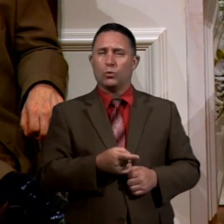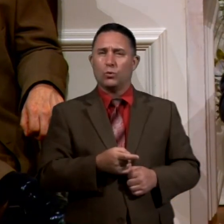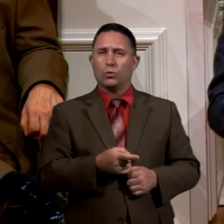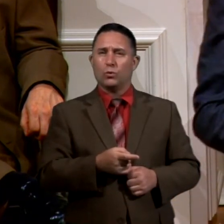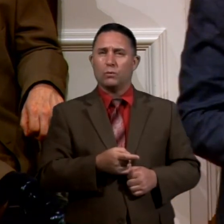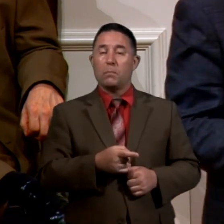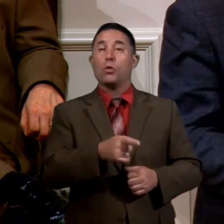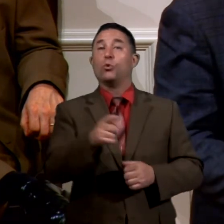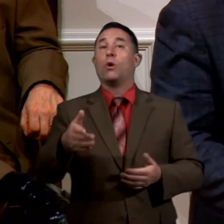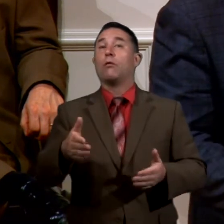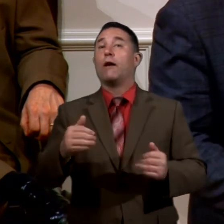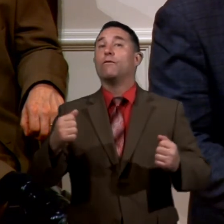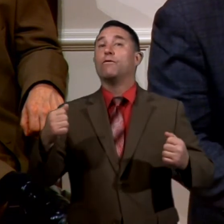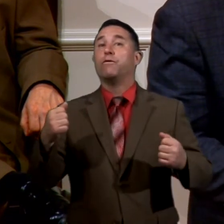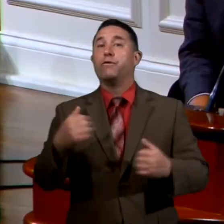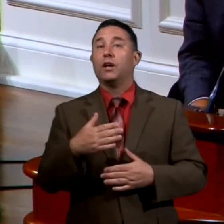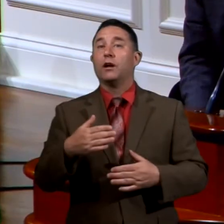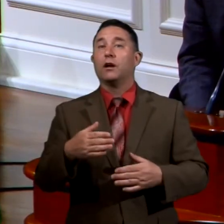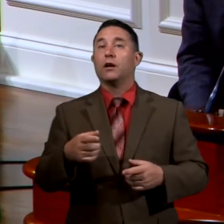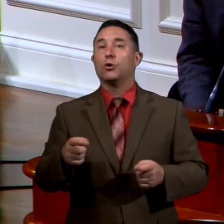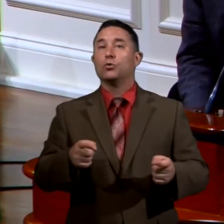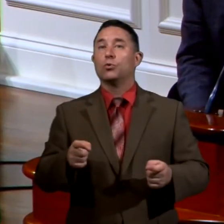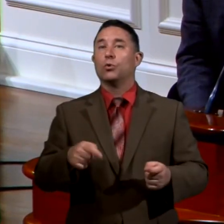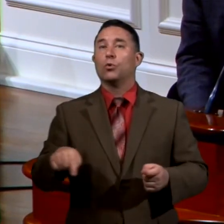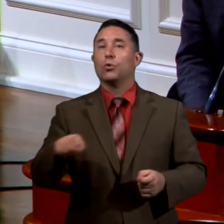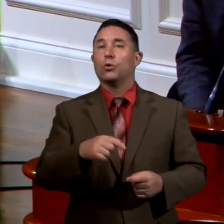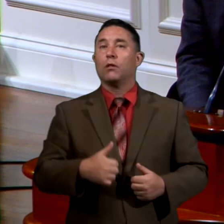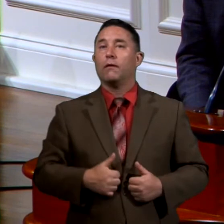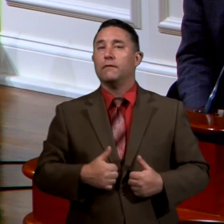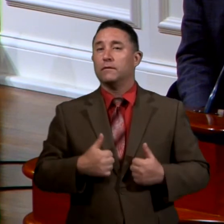But when you allow fear to govern your life,